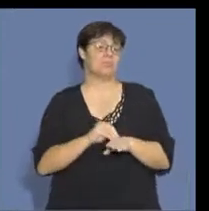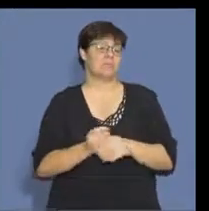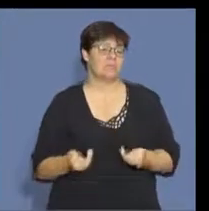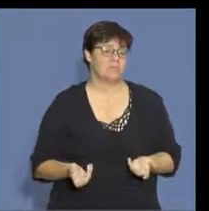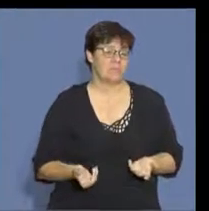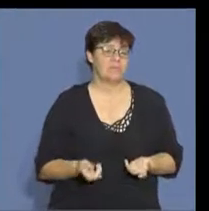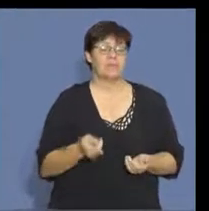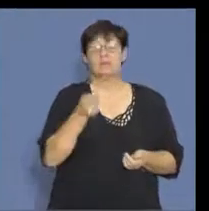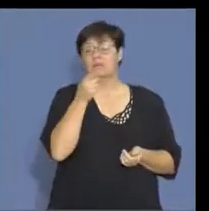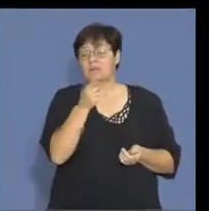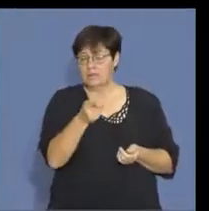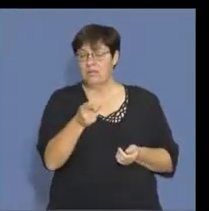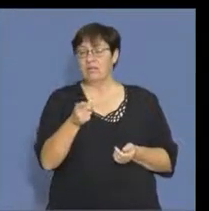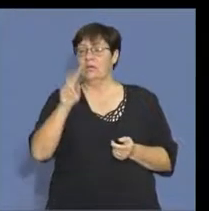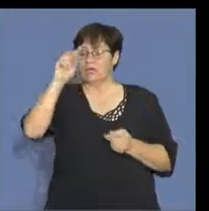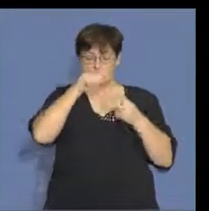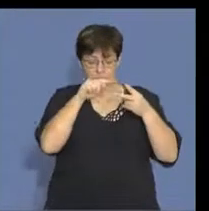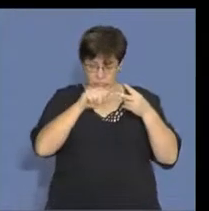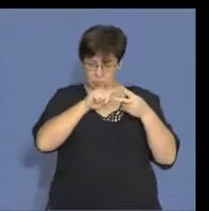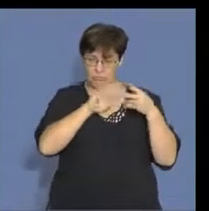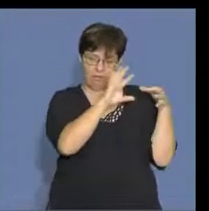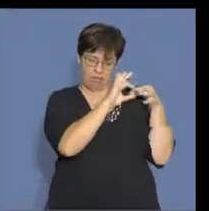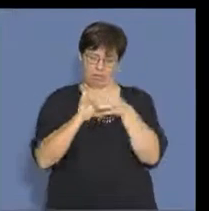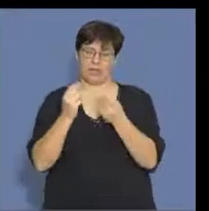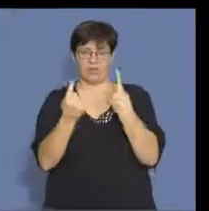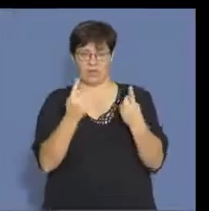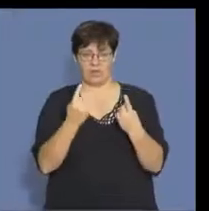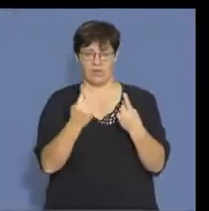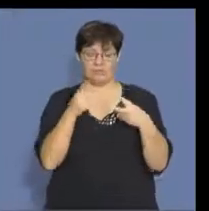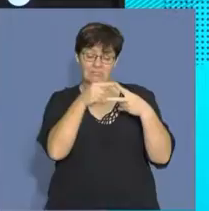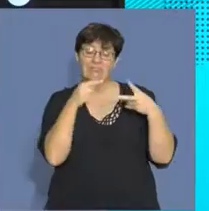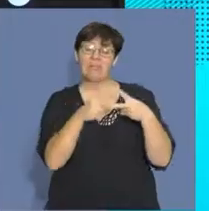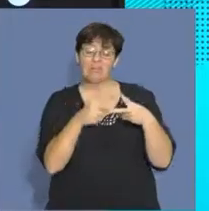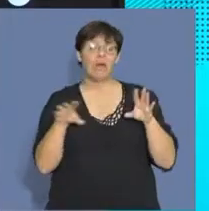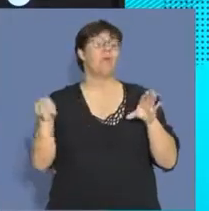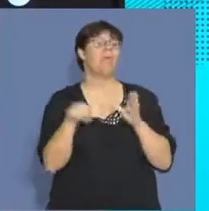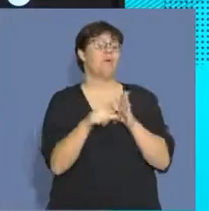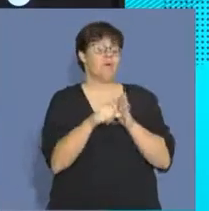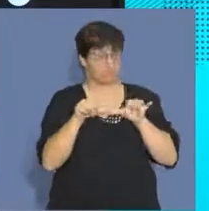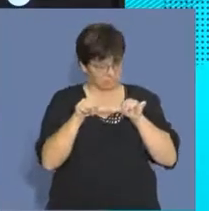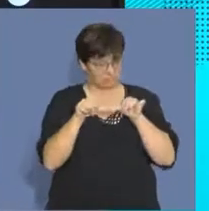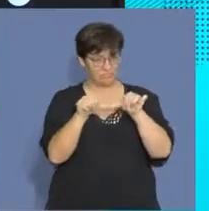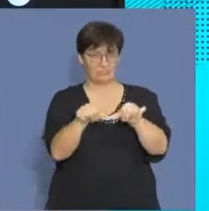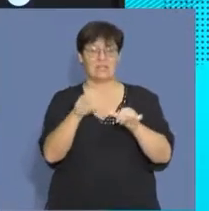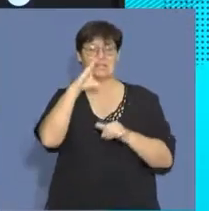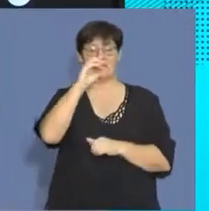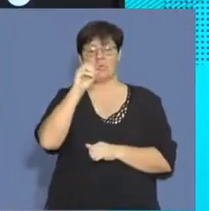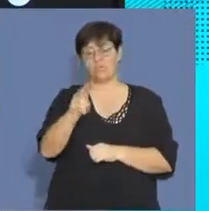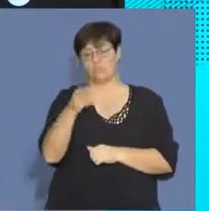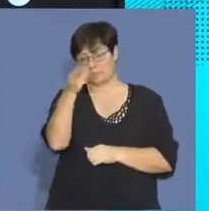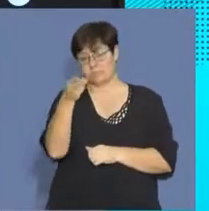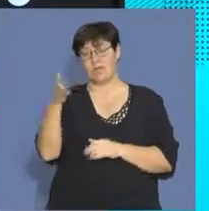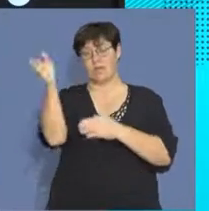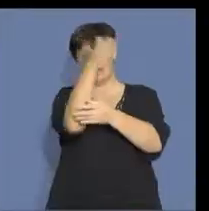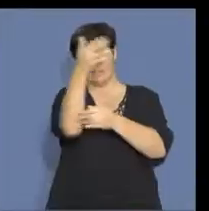respiration and photosynthesis are interlinked, and these both processes play a crucial role in maintaining the amount of carbon dioxide in the